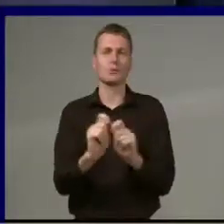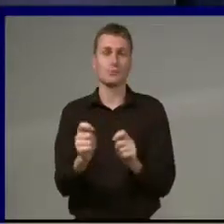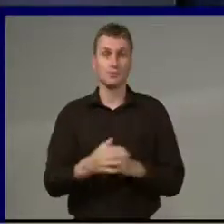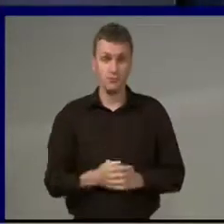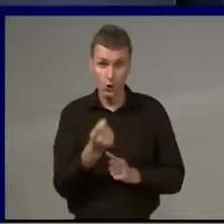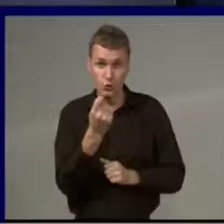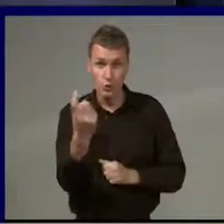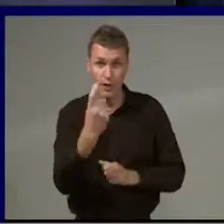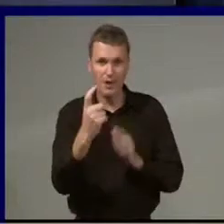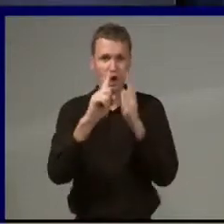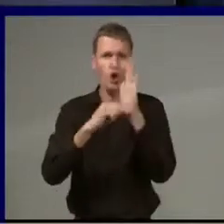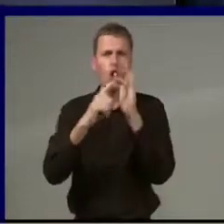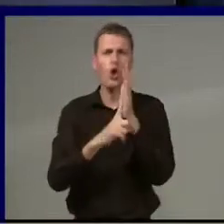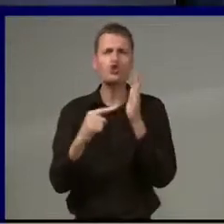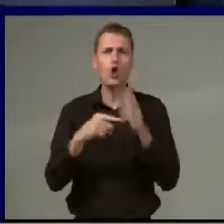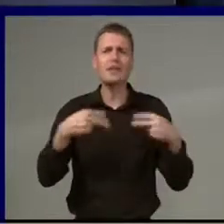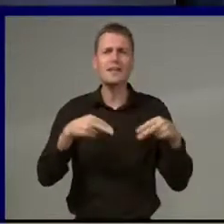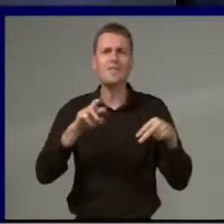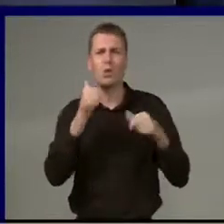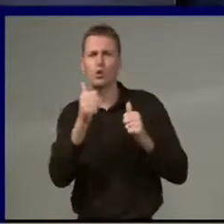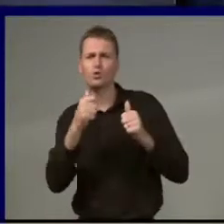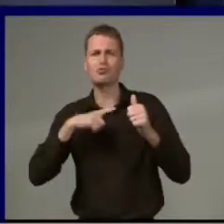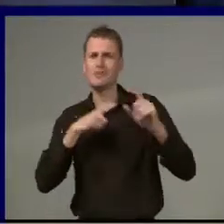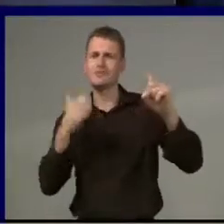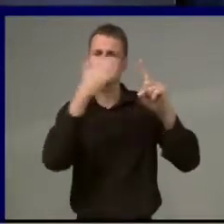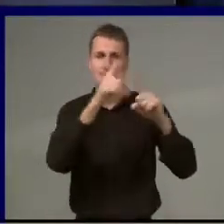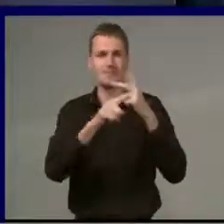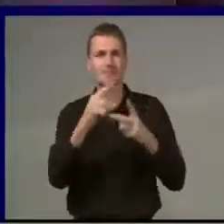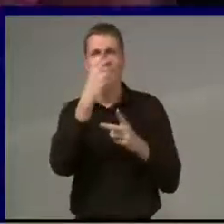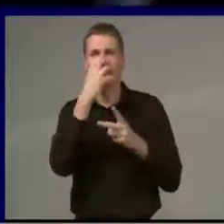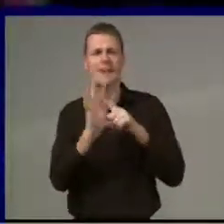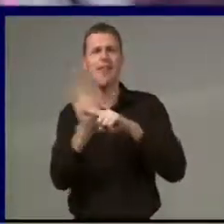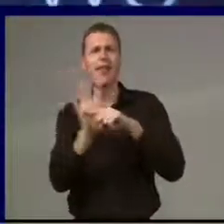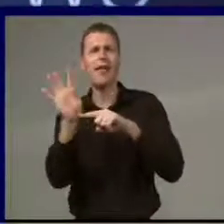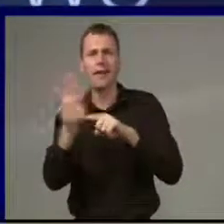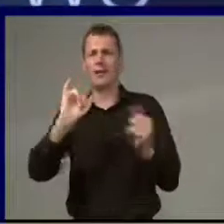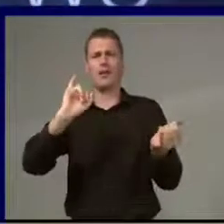Coming up, jolt dancing for a good cause and a gas leak caused chaos in the city.